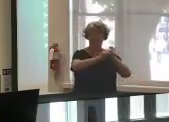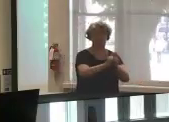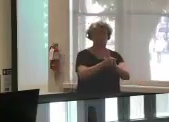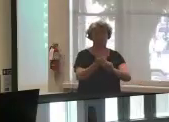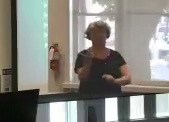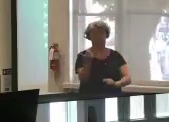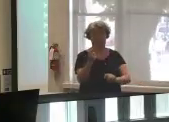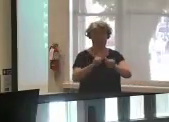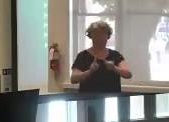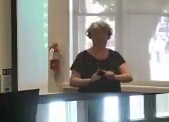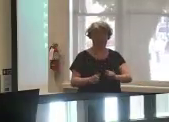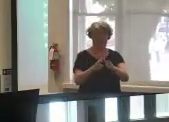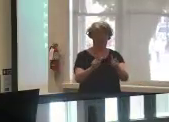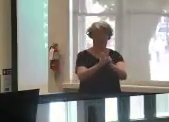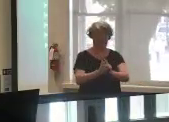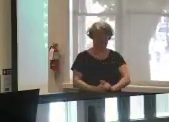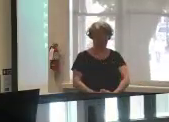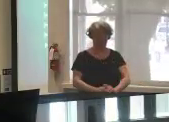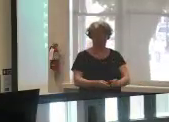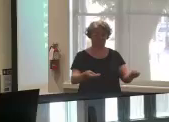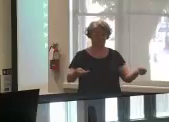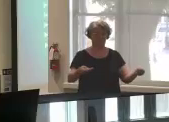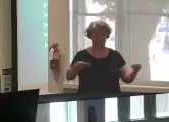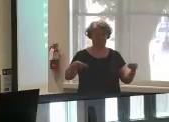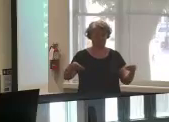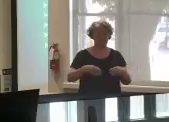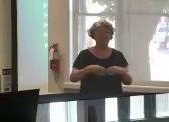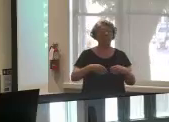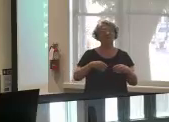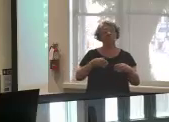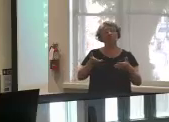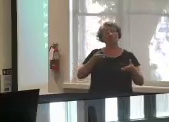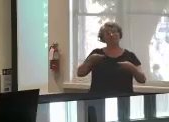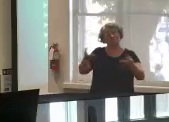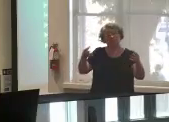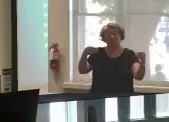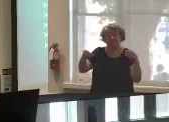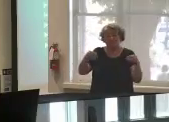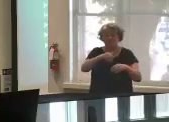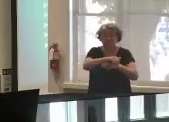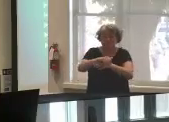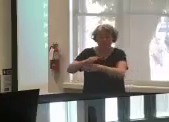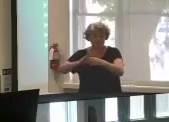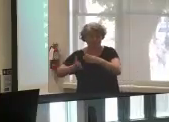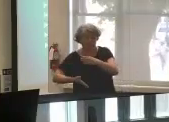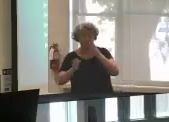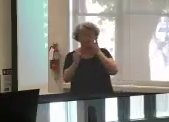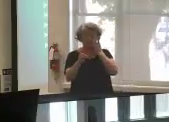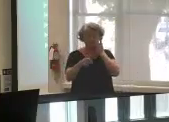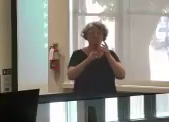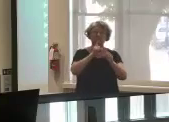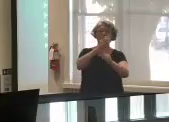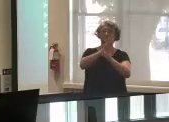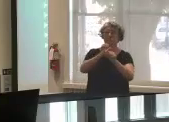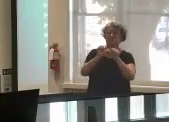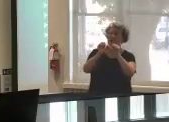translated to 13 different languages. We provide flexible service delivery, making activities available during evenings and weekends. And our commitment